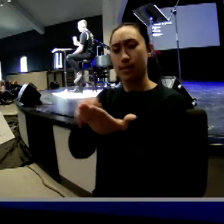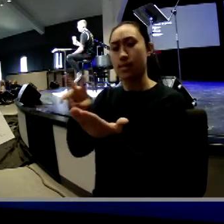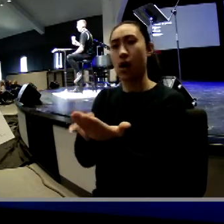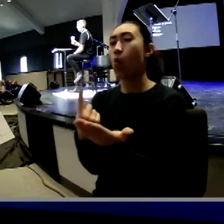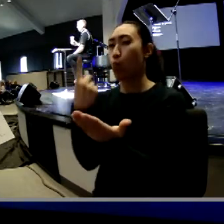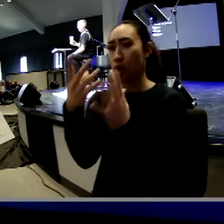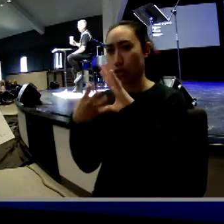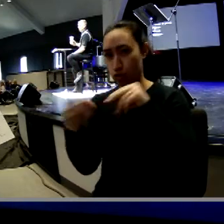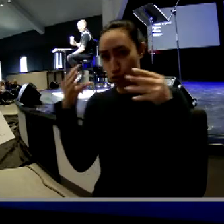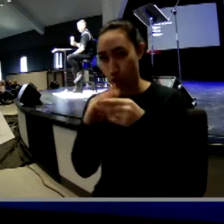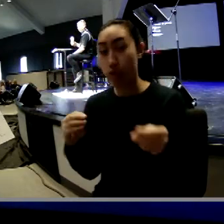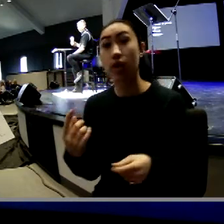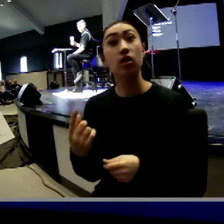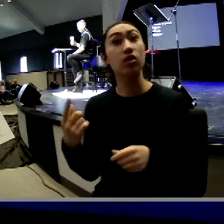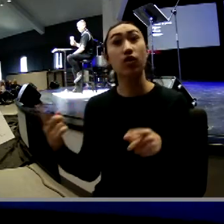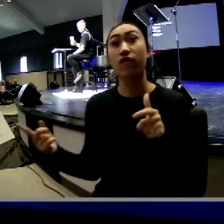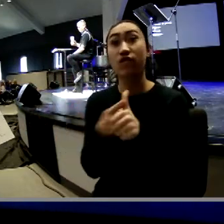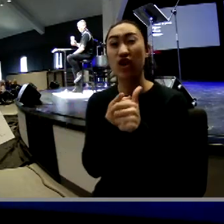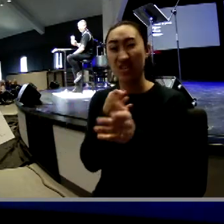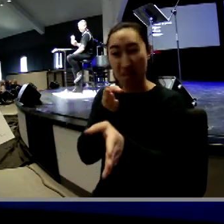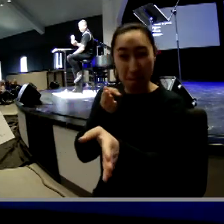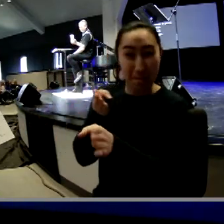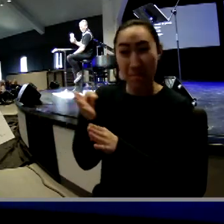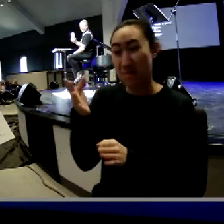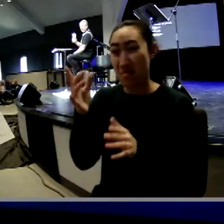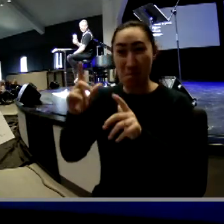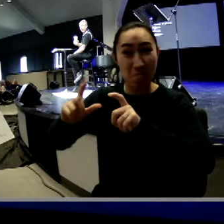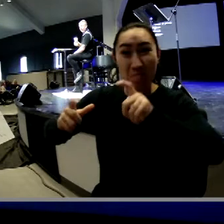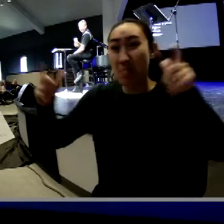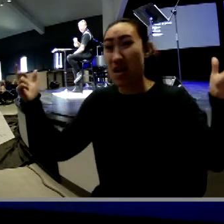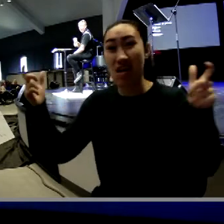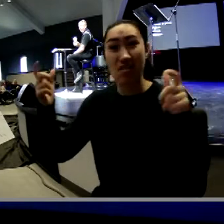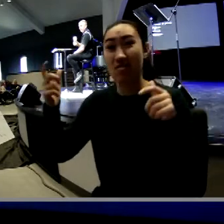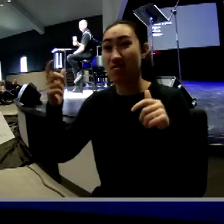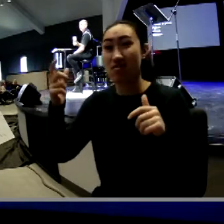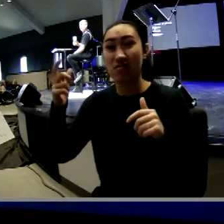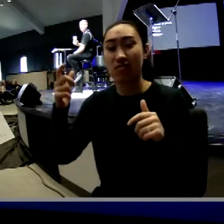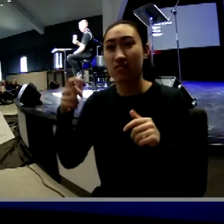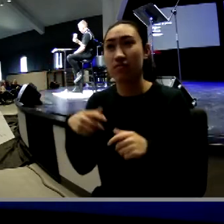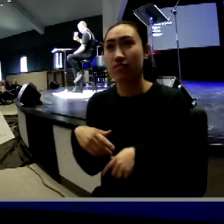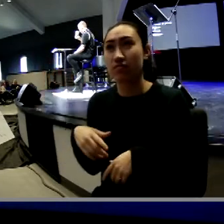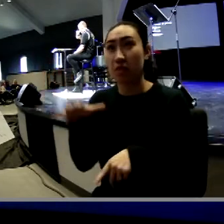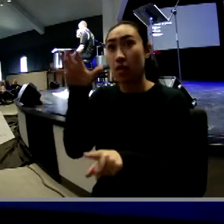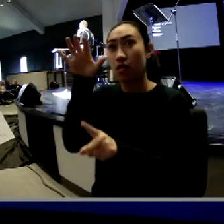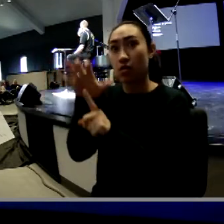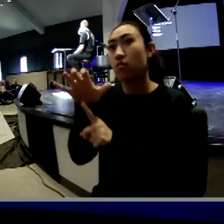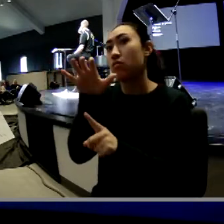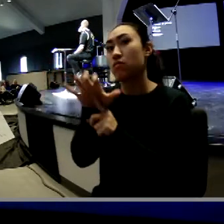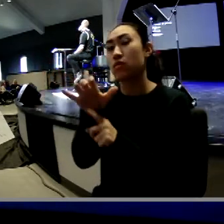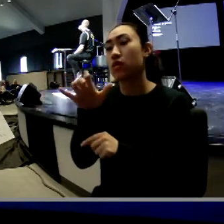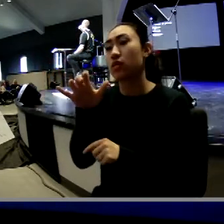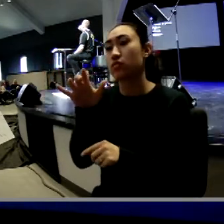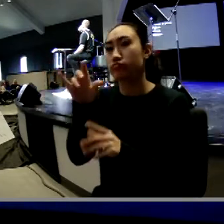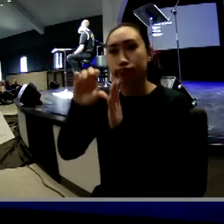his first major parable in Matthew 13. You should go there. If you haven't gone there already, it's the parable of the sower.